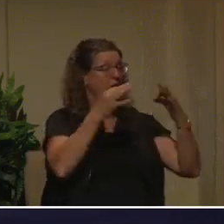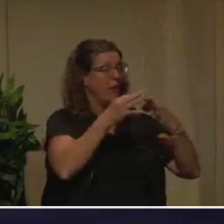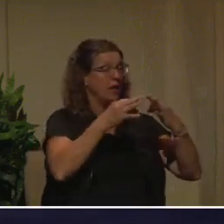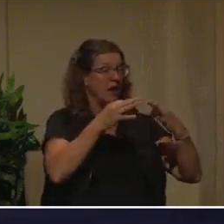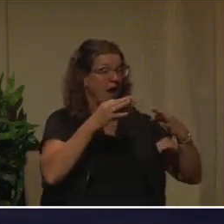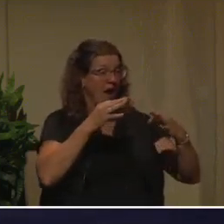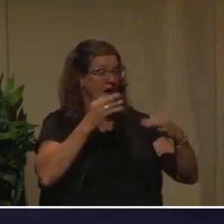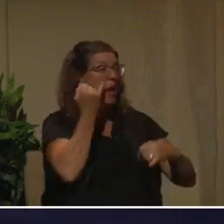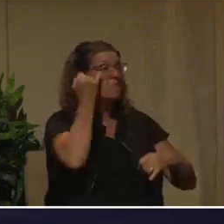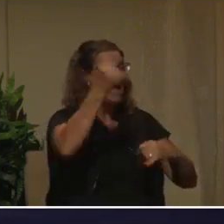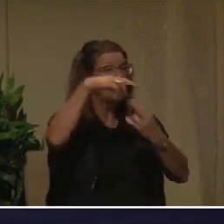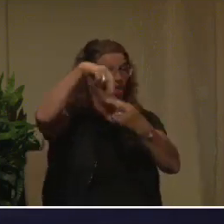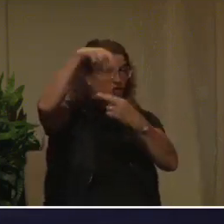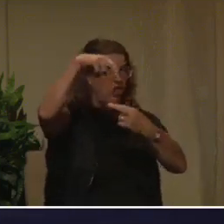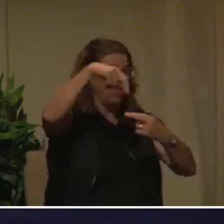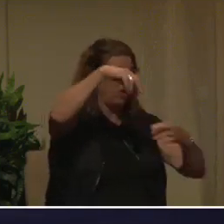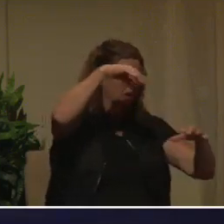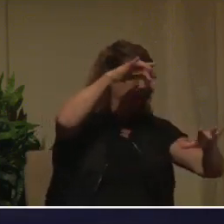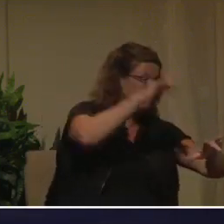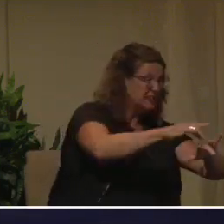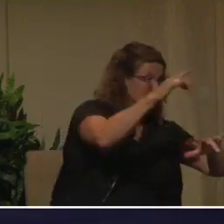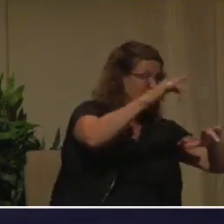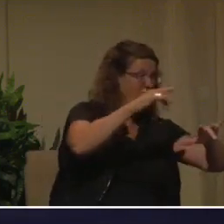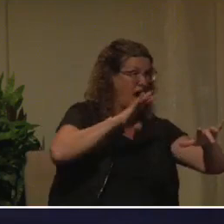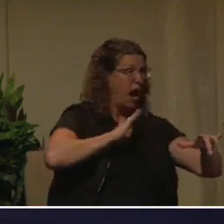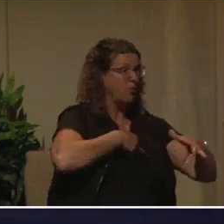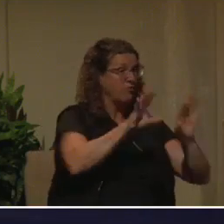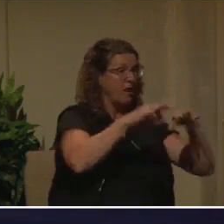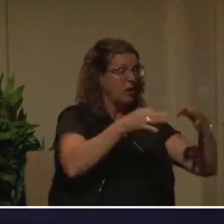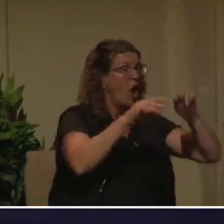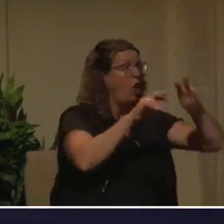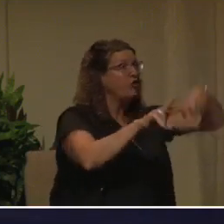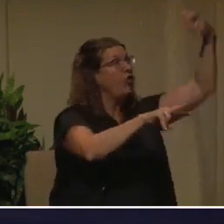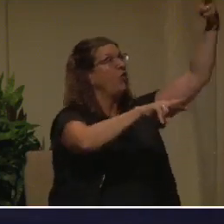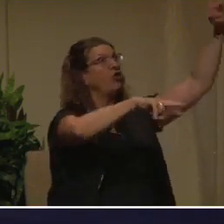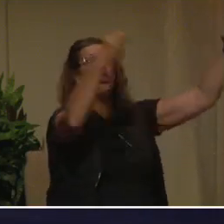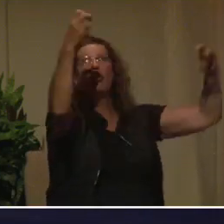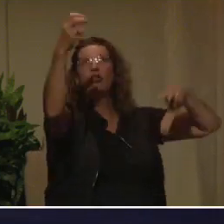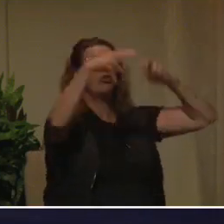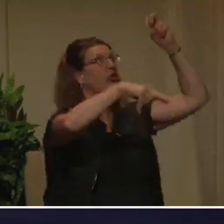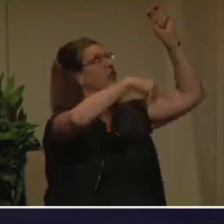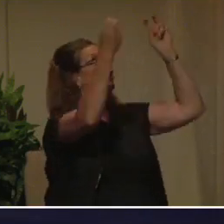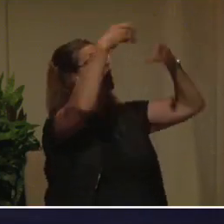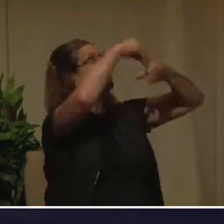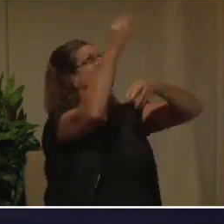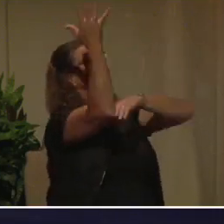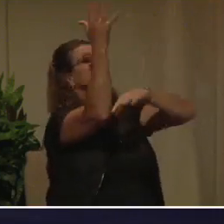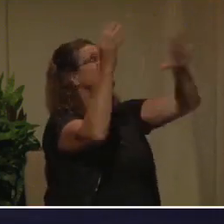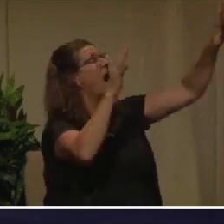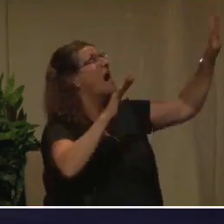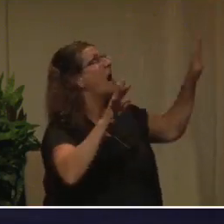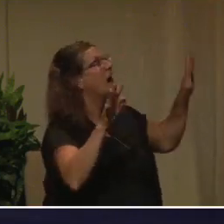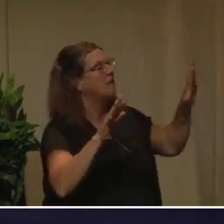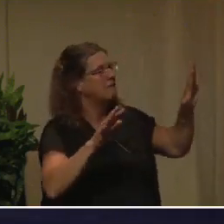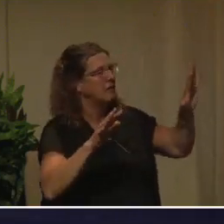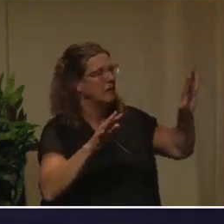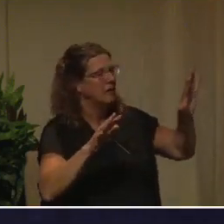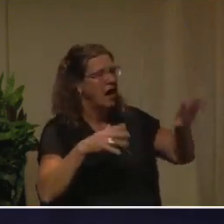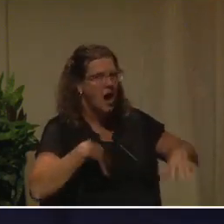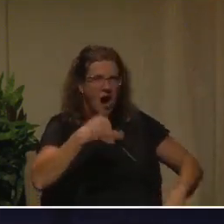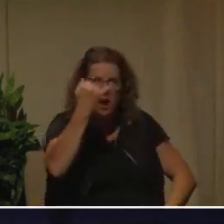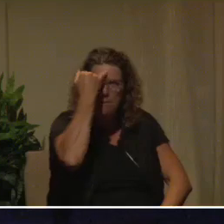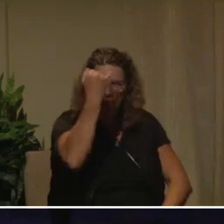right? This is a flimsy, temporary thing, and I never realized really how weak it is.